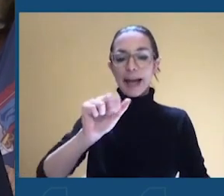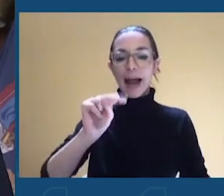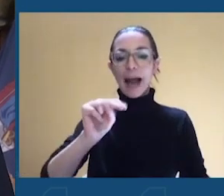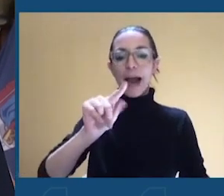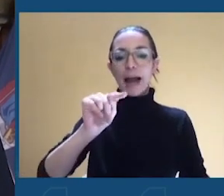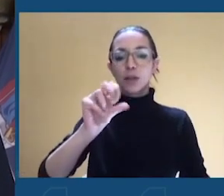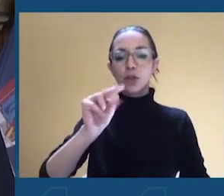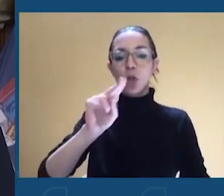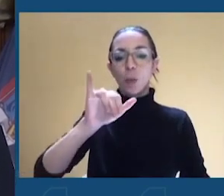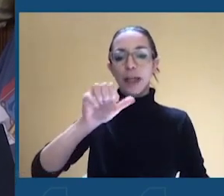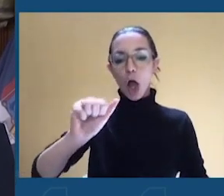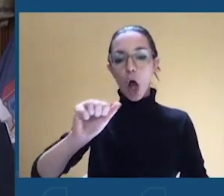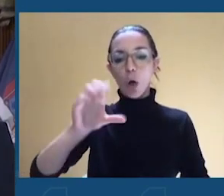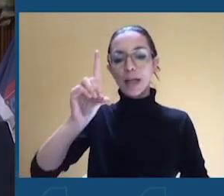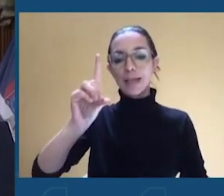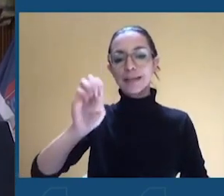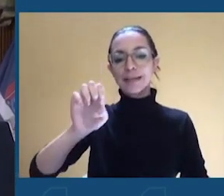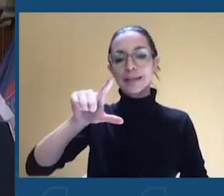Delgado.